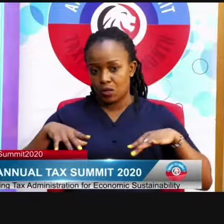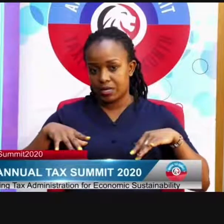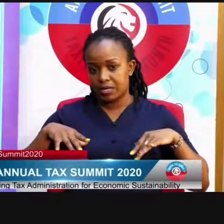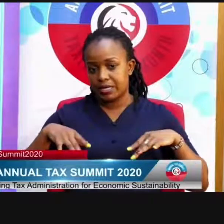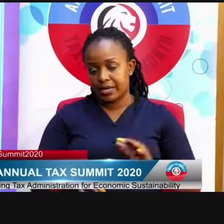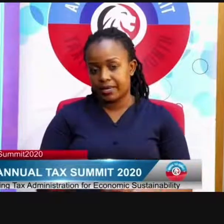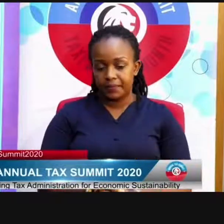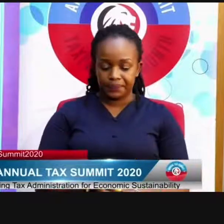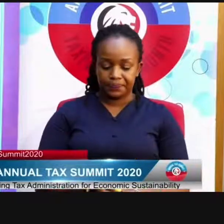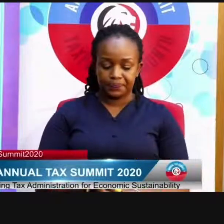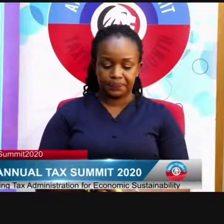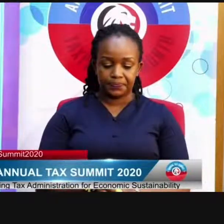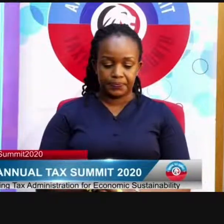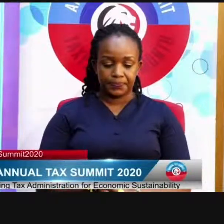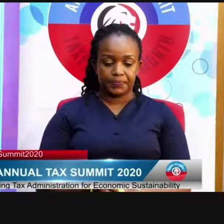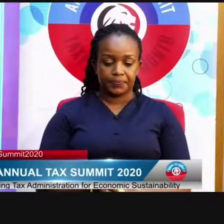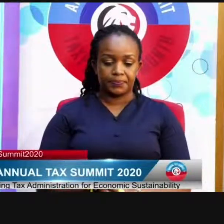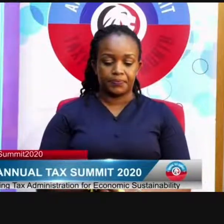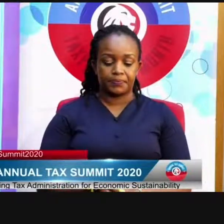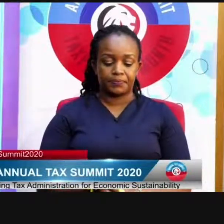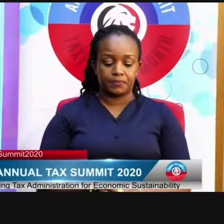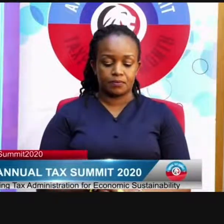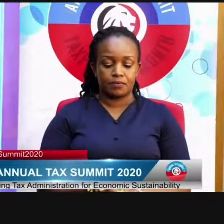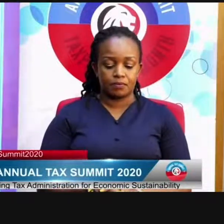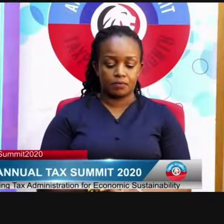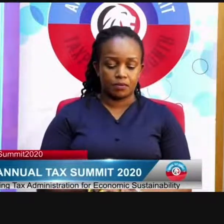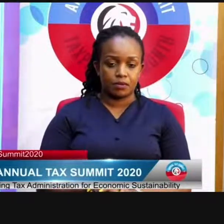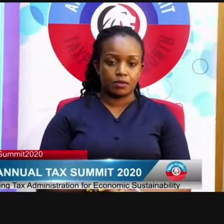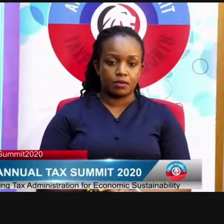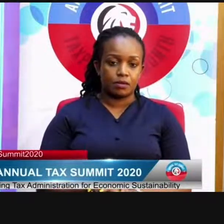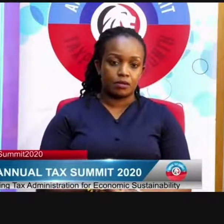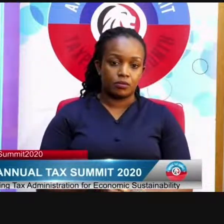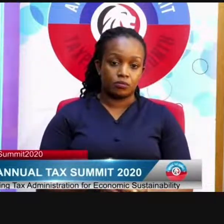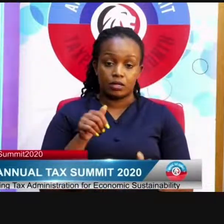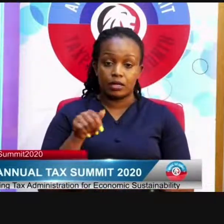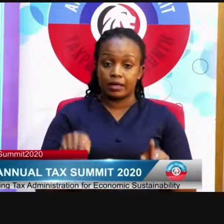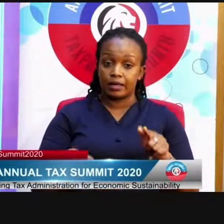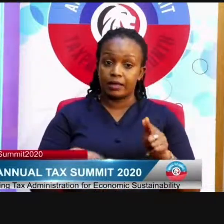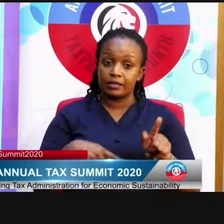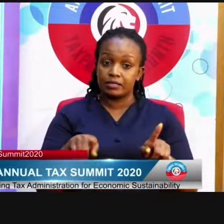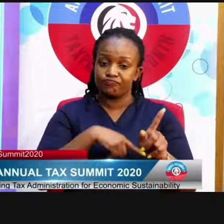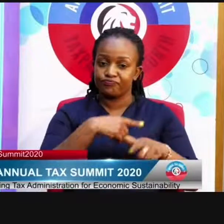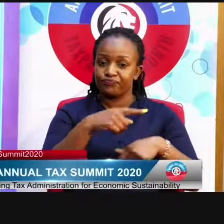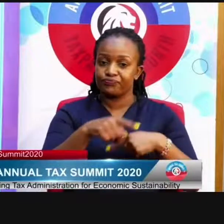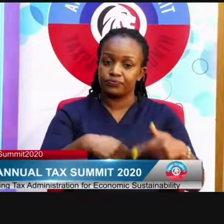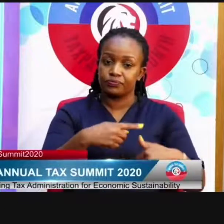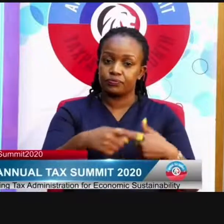as a measure going forward. And on the other side also, we